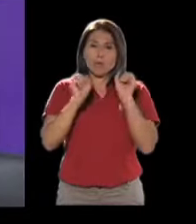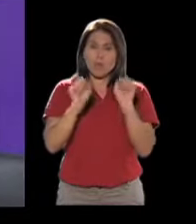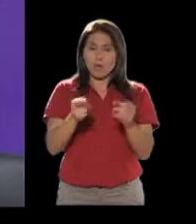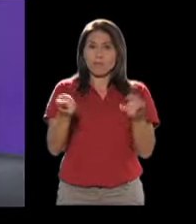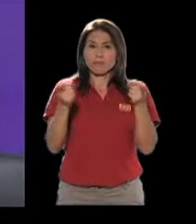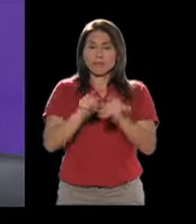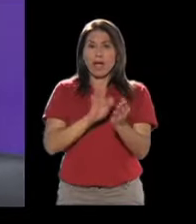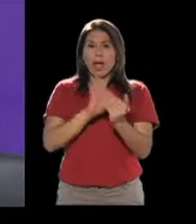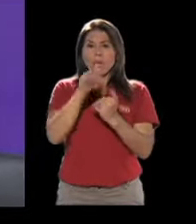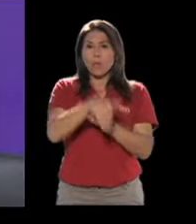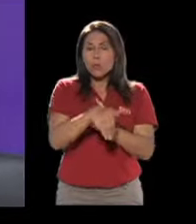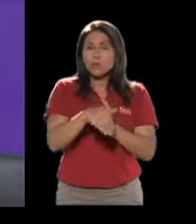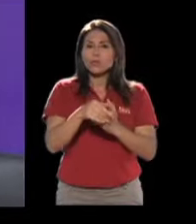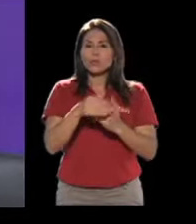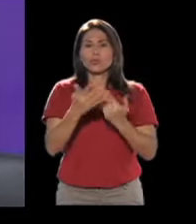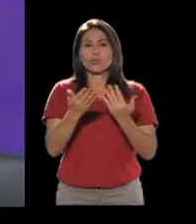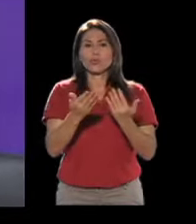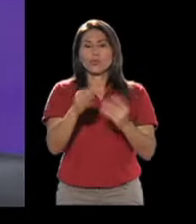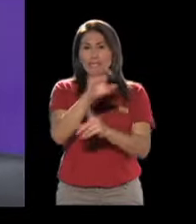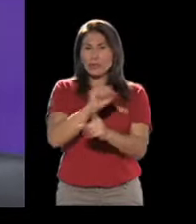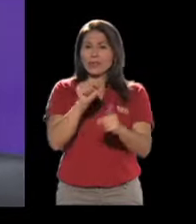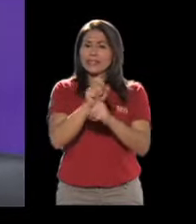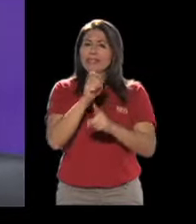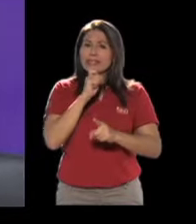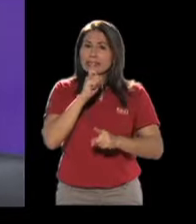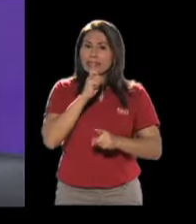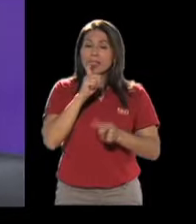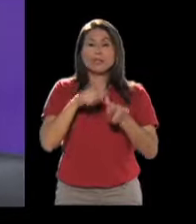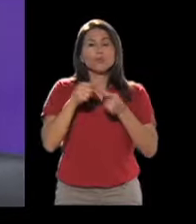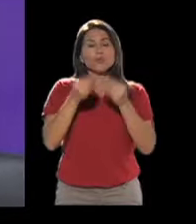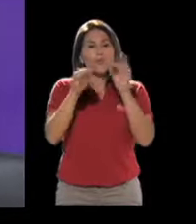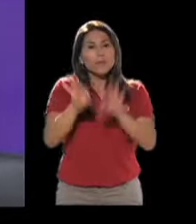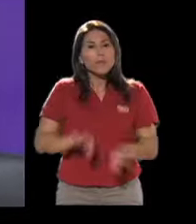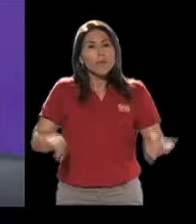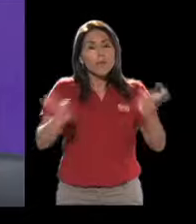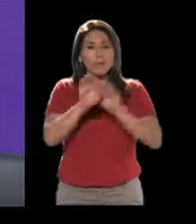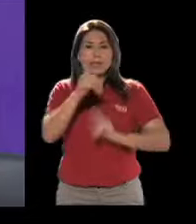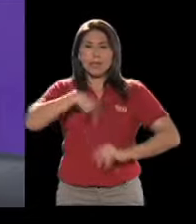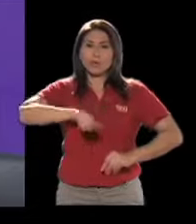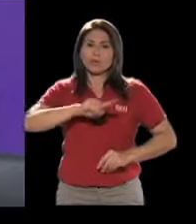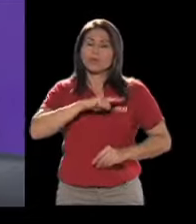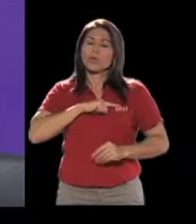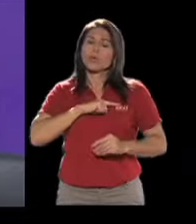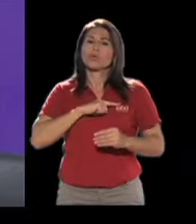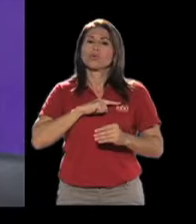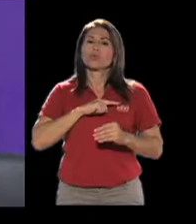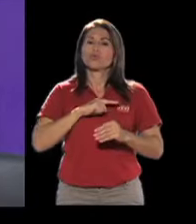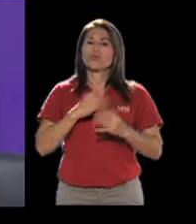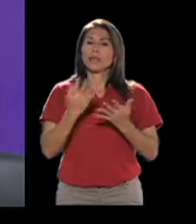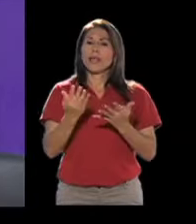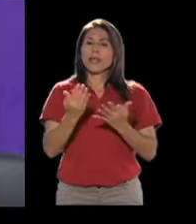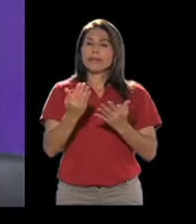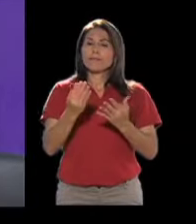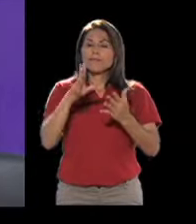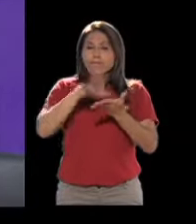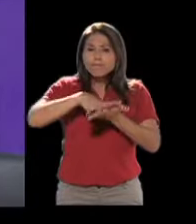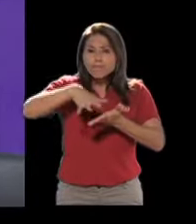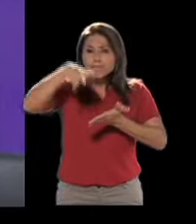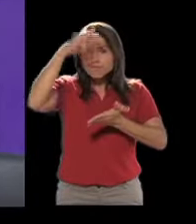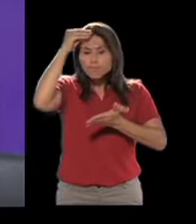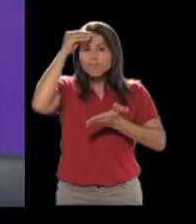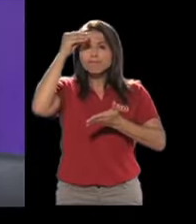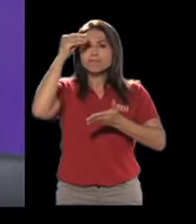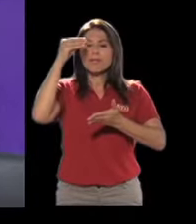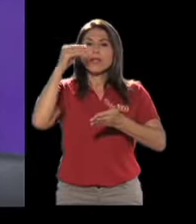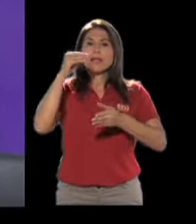it's crucial Así that que we es get educated crucial que seamos on educados learning the en signs and aprender signals las